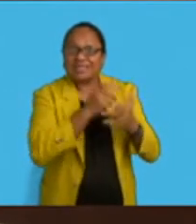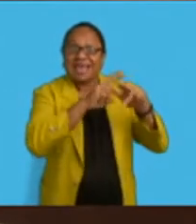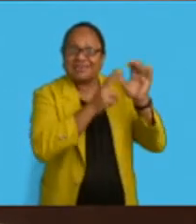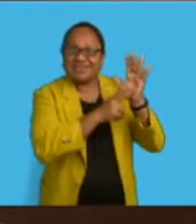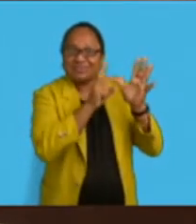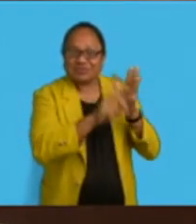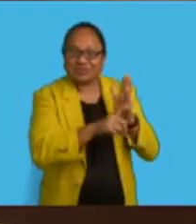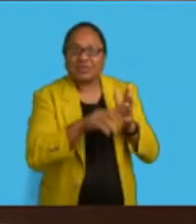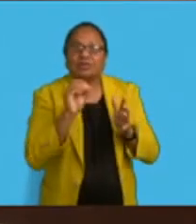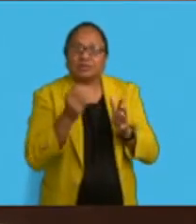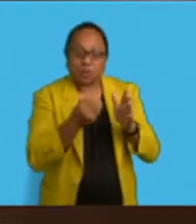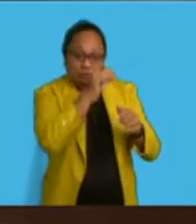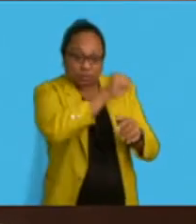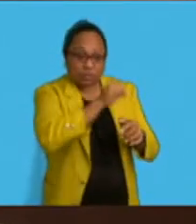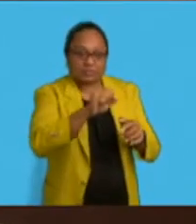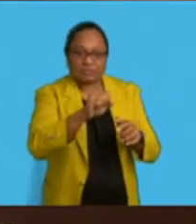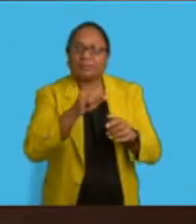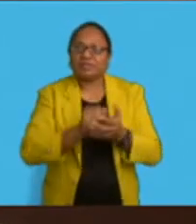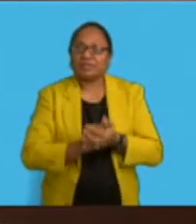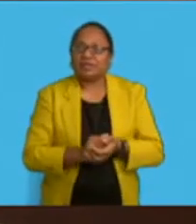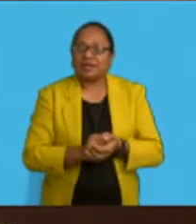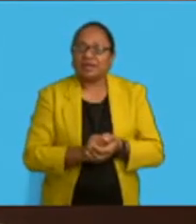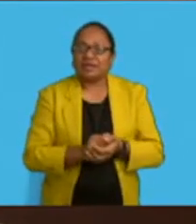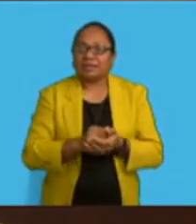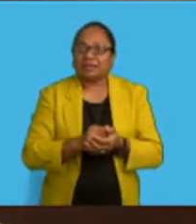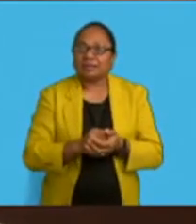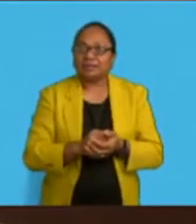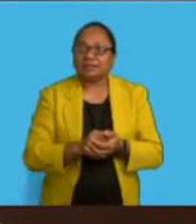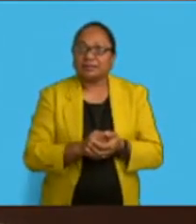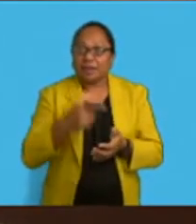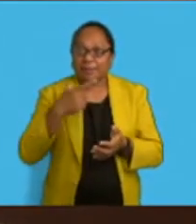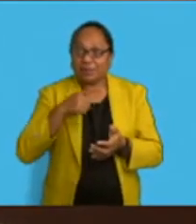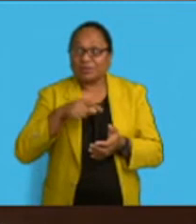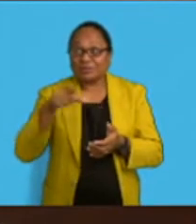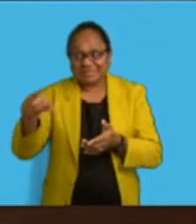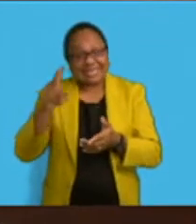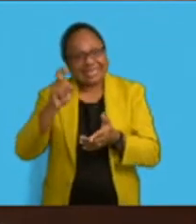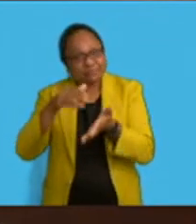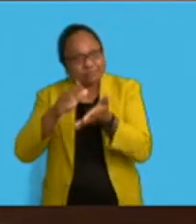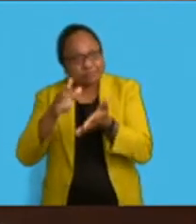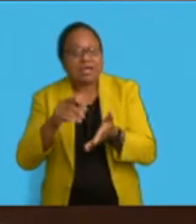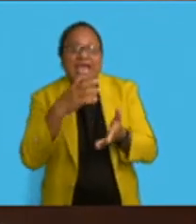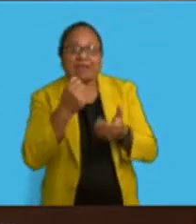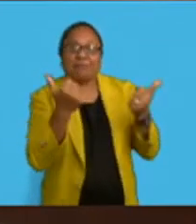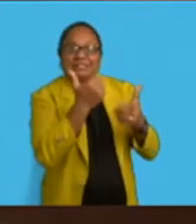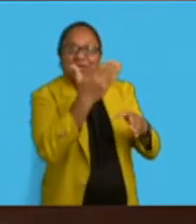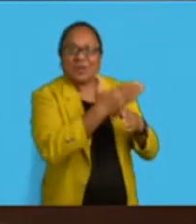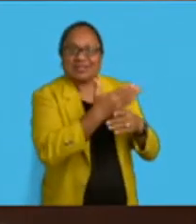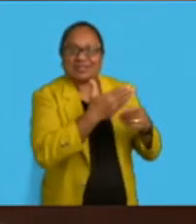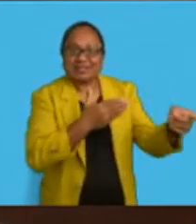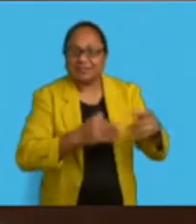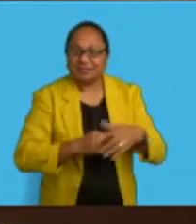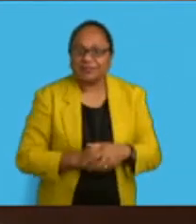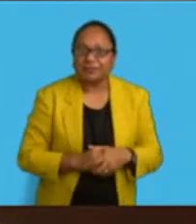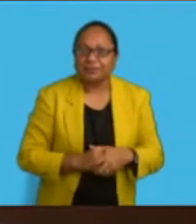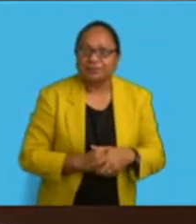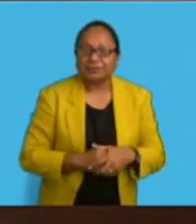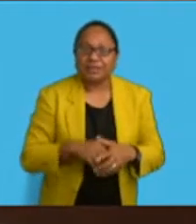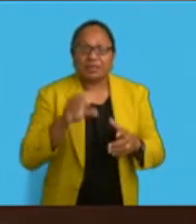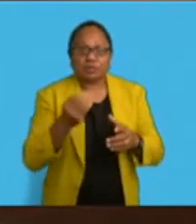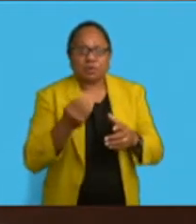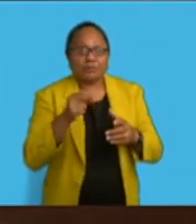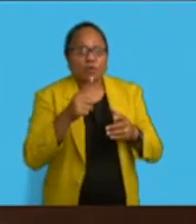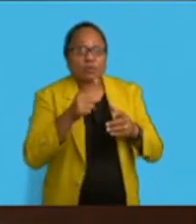us with that feed into our employment market. Madam Speaker, to provide more financial support for students in between semesters